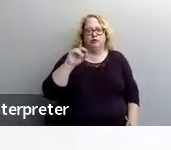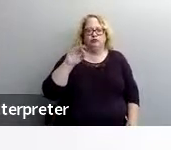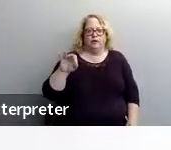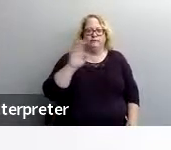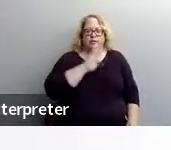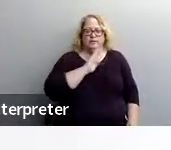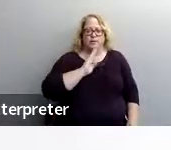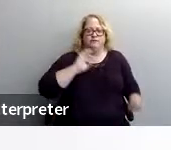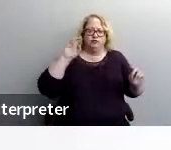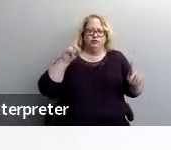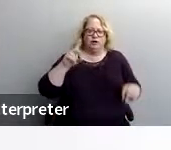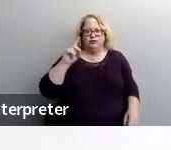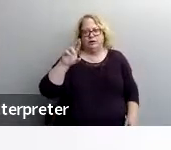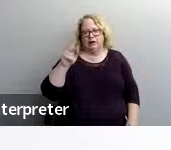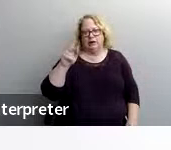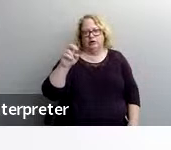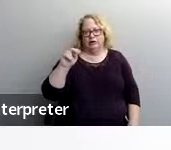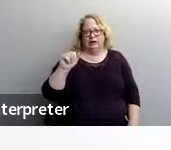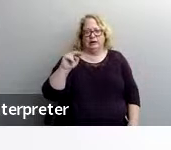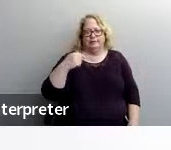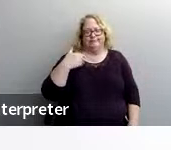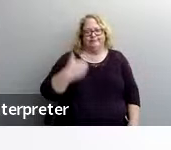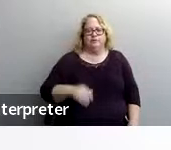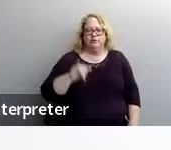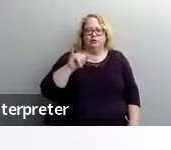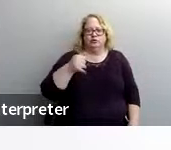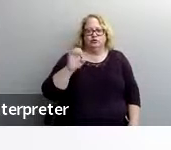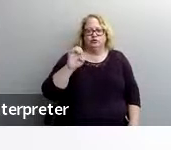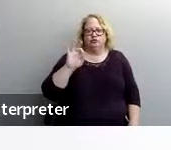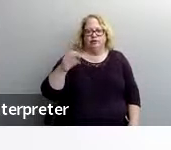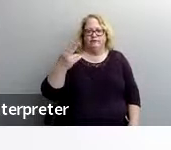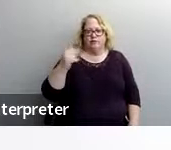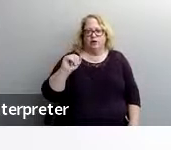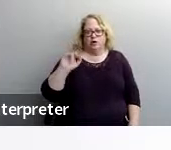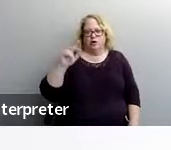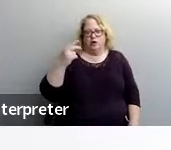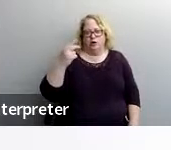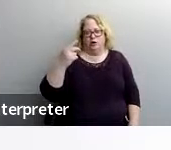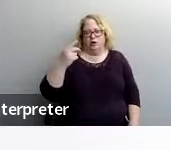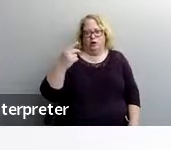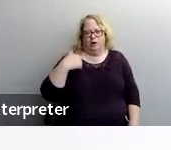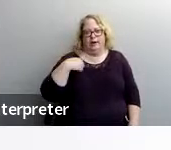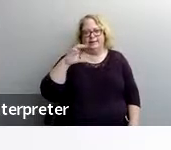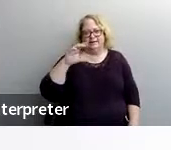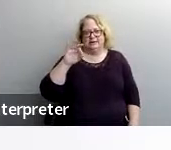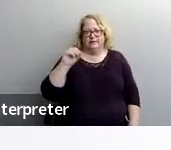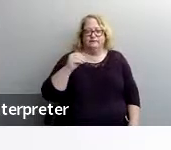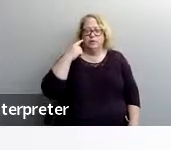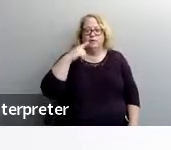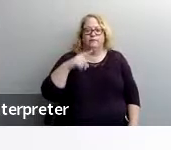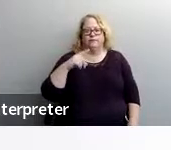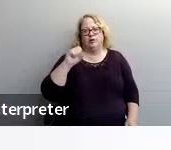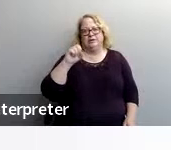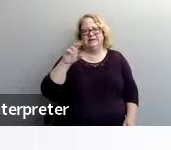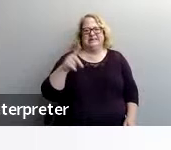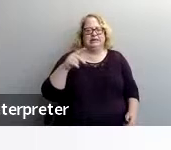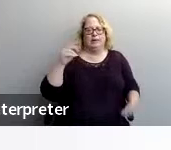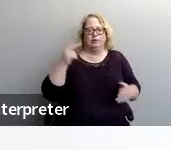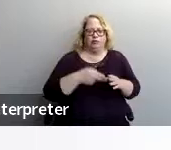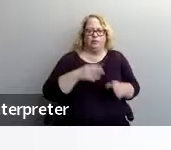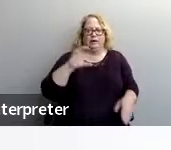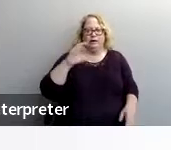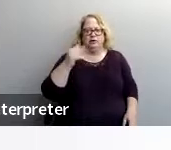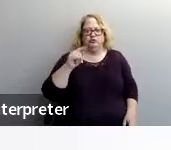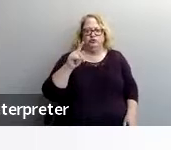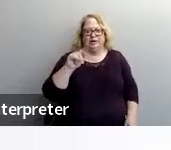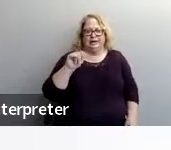Potrop, Board of Education, and Dr. Keenan. My name is Jeff Hogg. I'm the Chief Operations Officer for Special School District. I'll be joined this evening by Chiquita Moore,